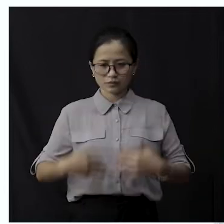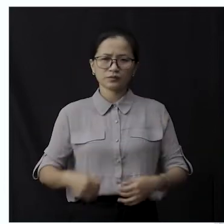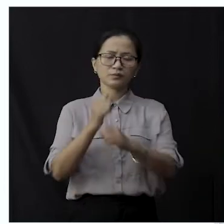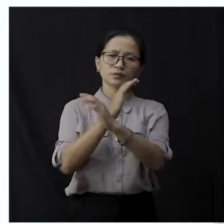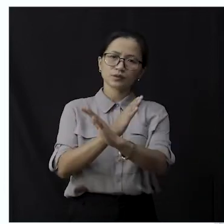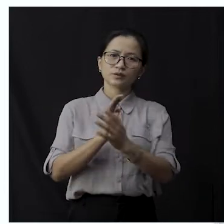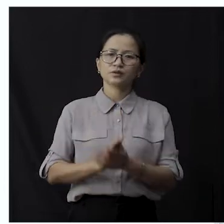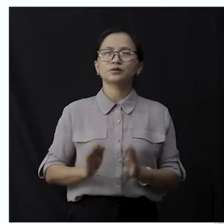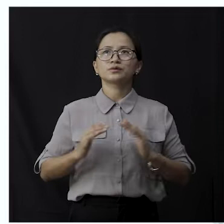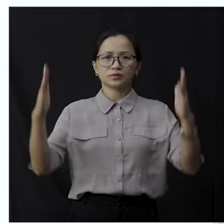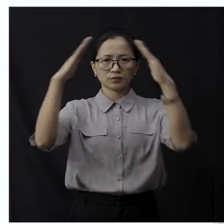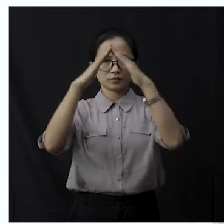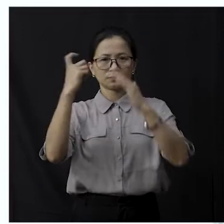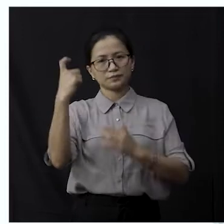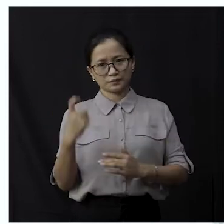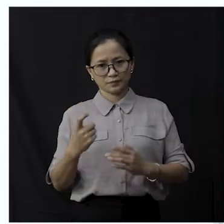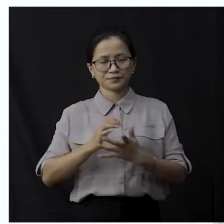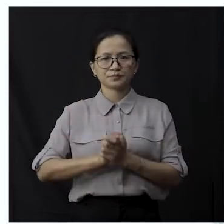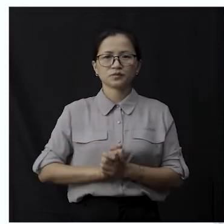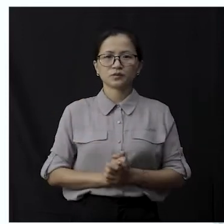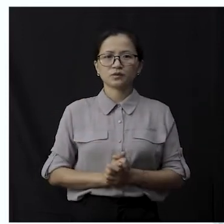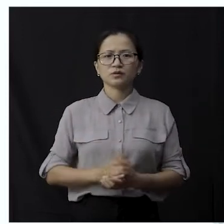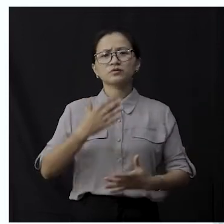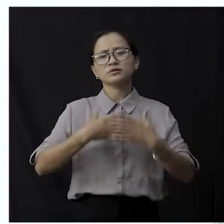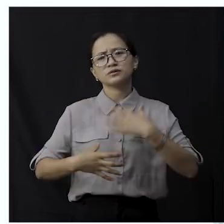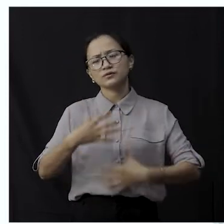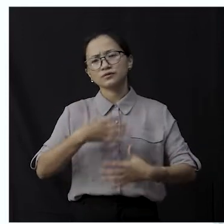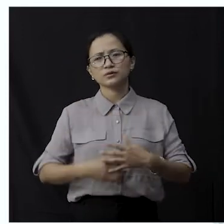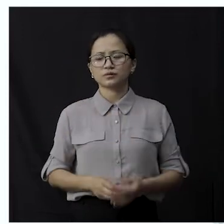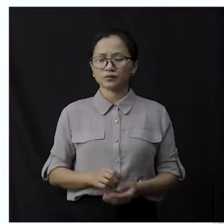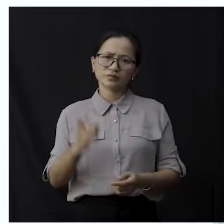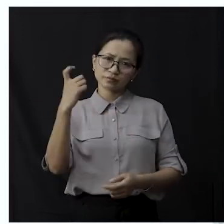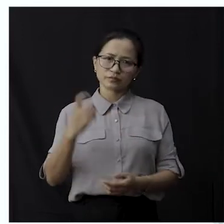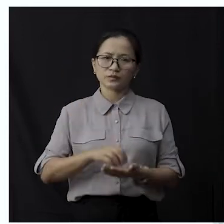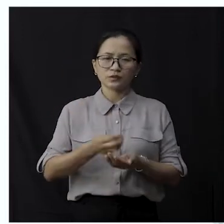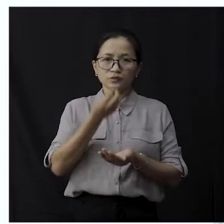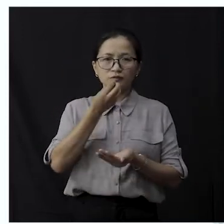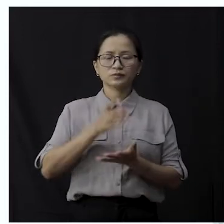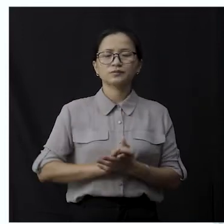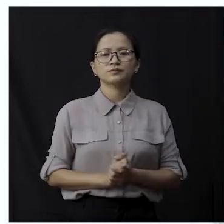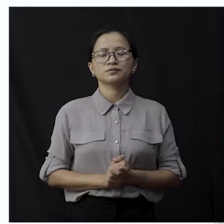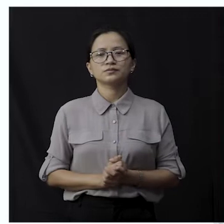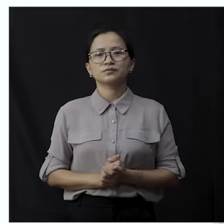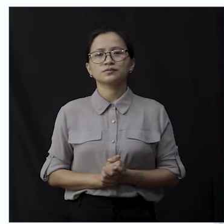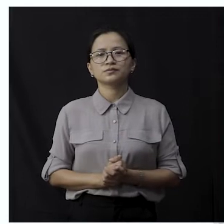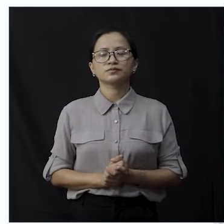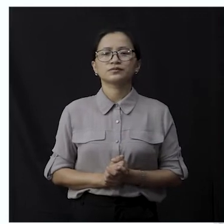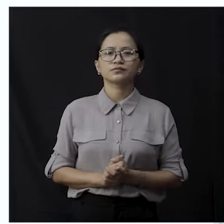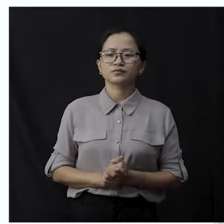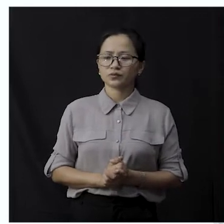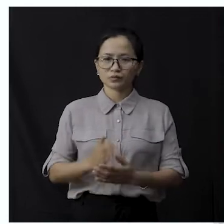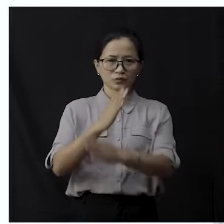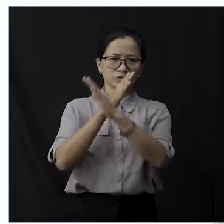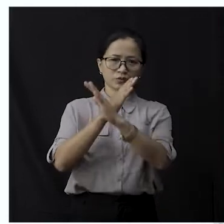protection, we need shelter, right? For survival, we need food, right? For protection, we